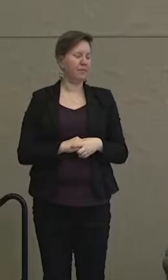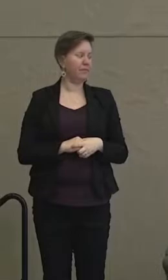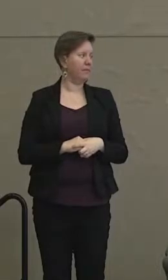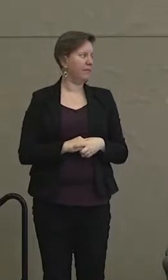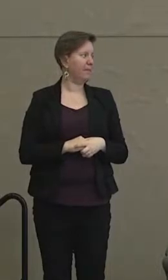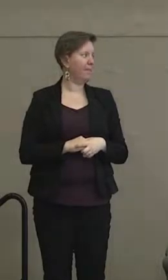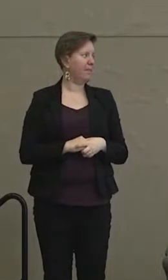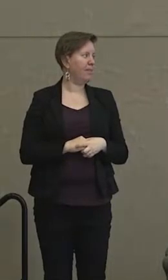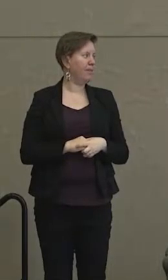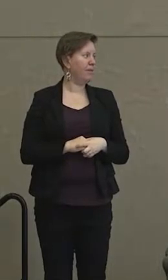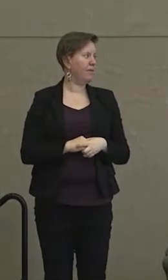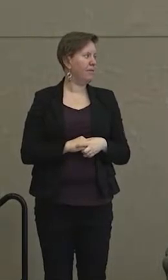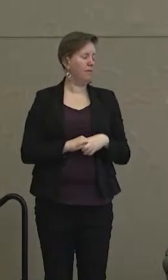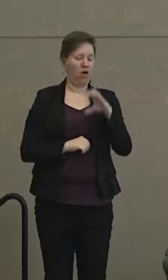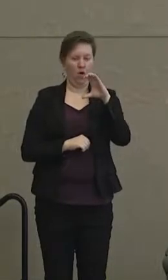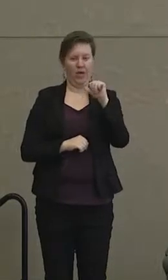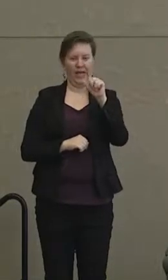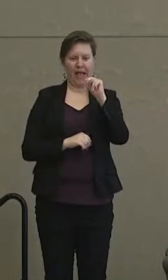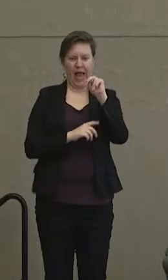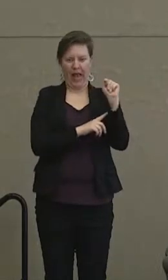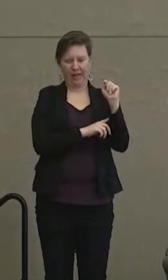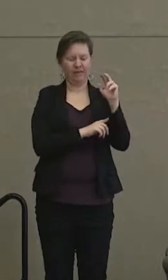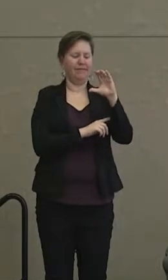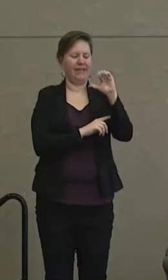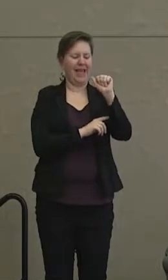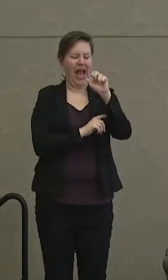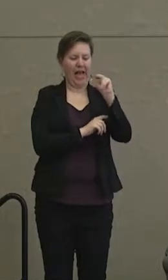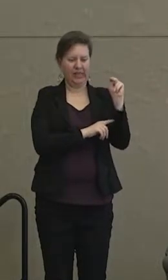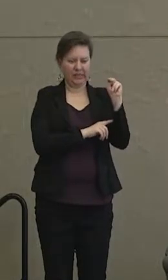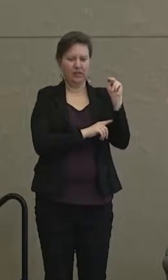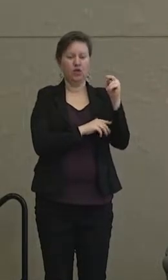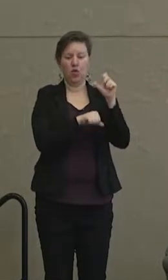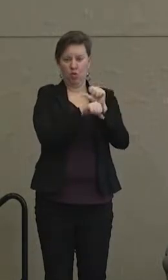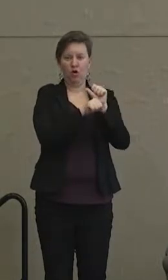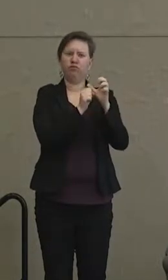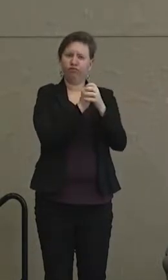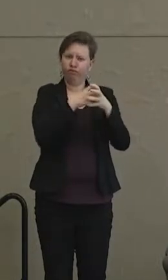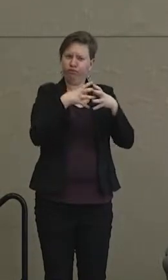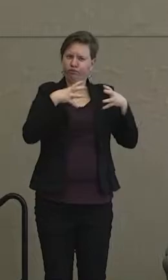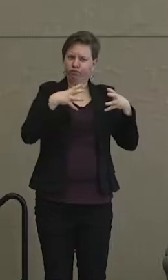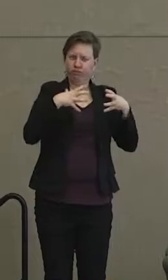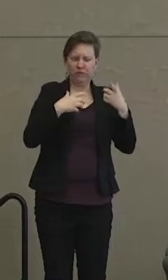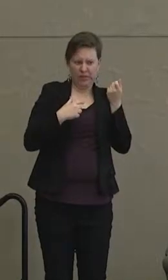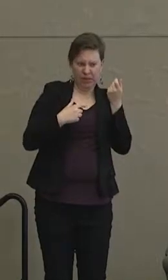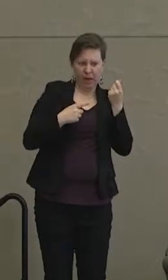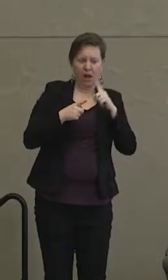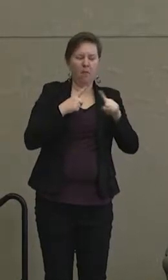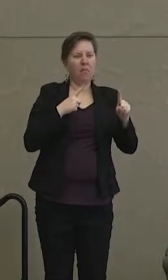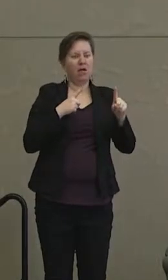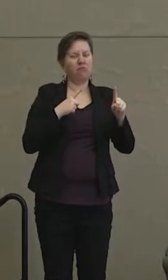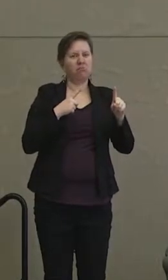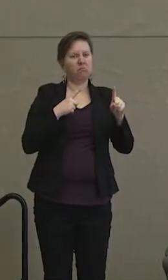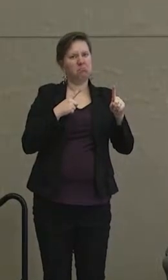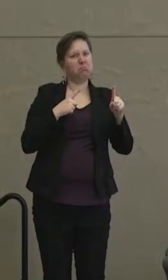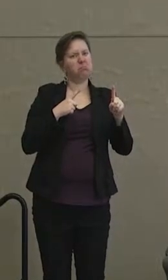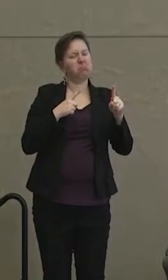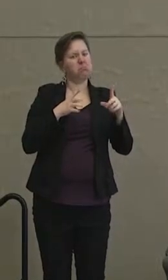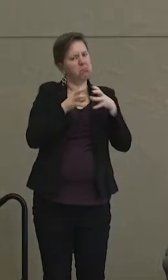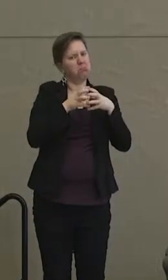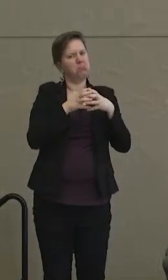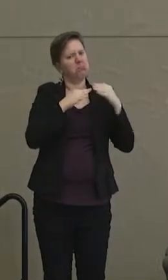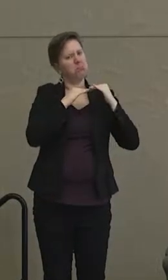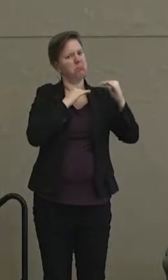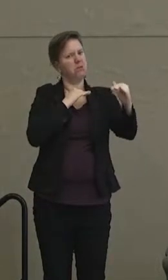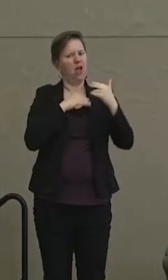So CAN's work has grown some, but there are ways in which it actually hasn't changed very much. There are